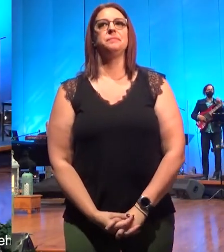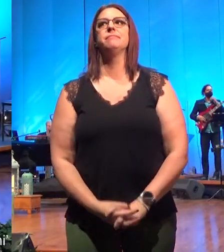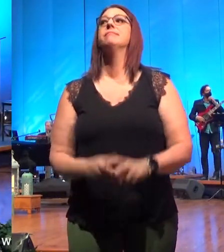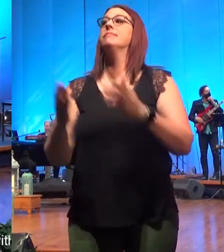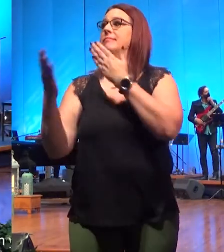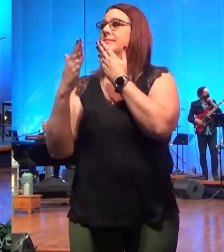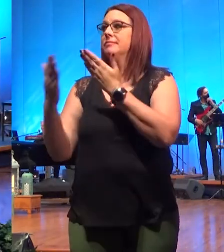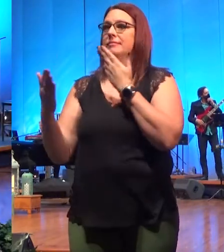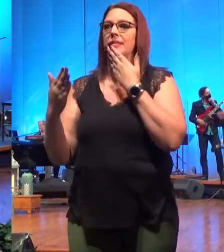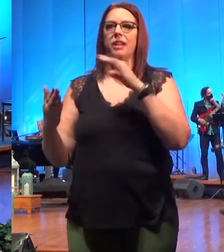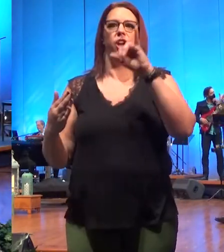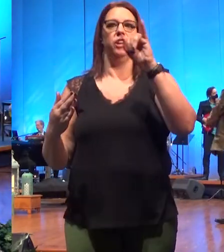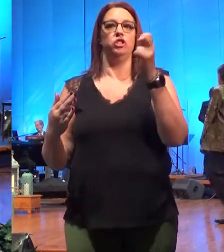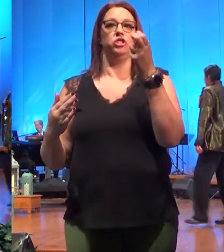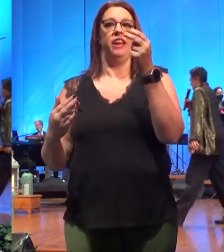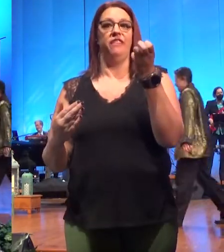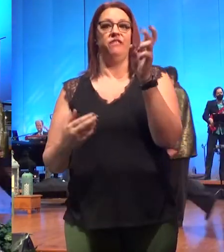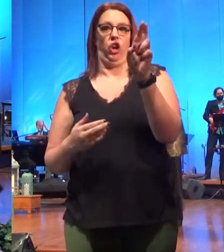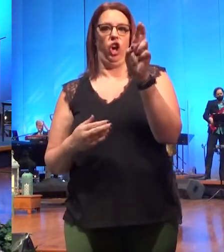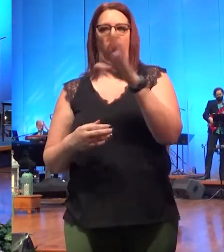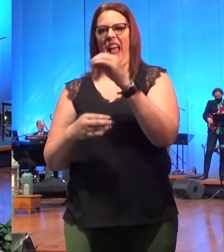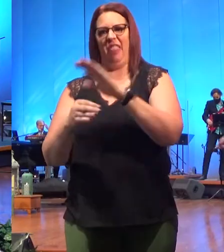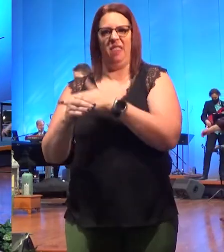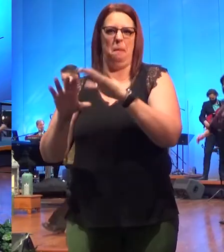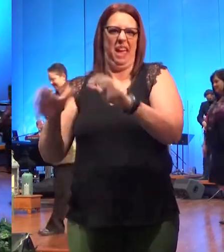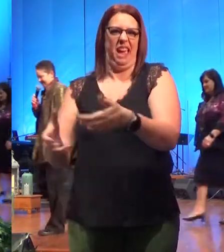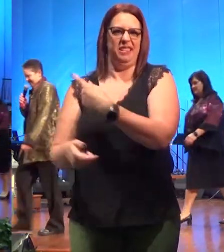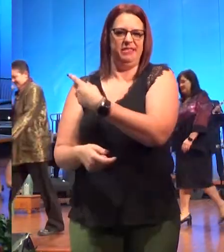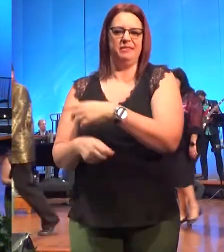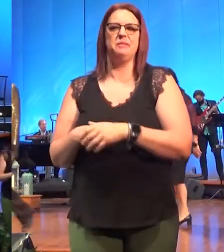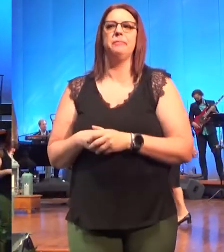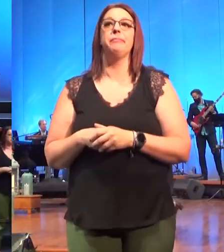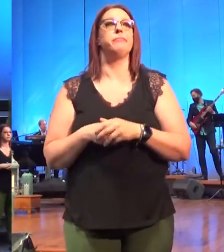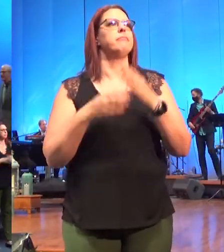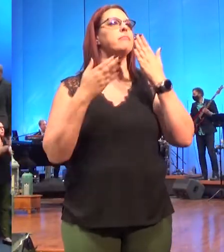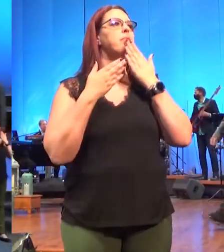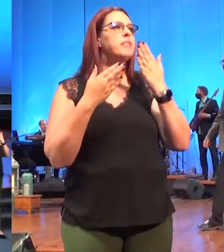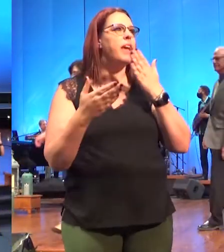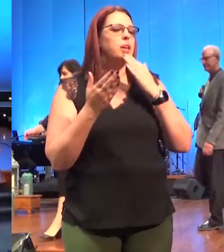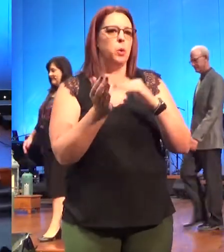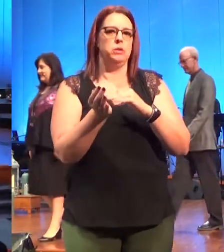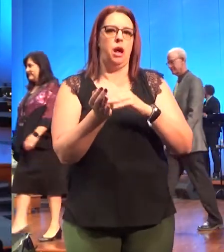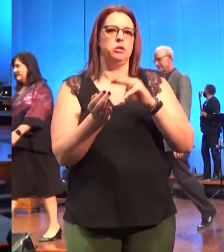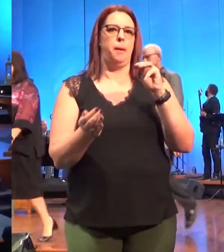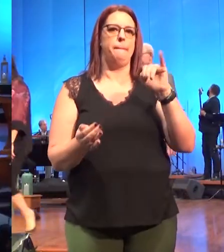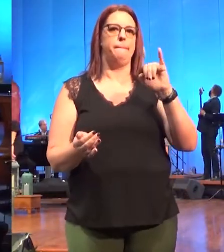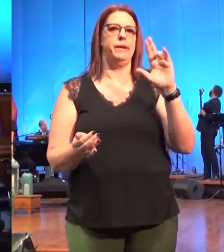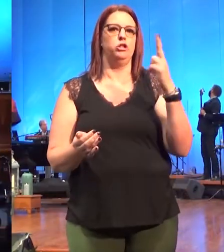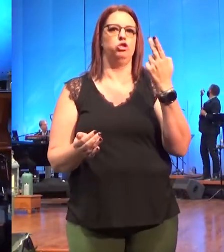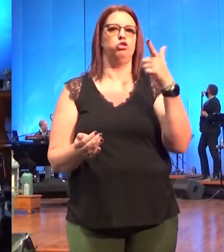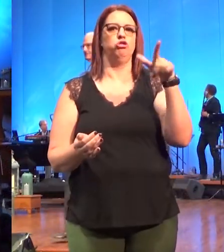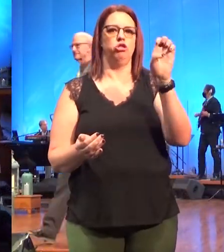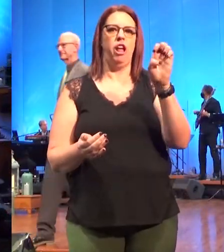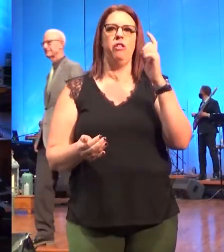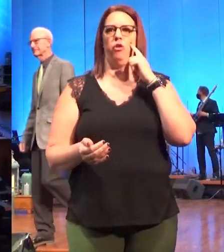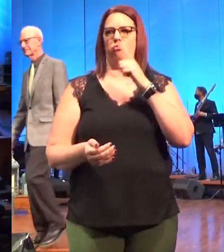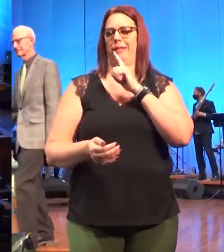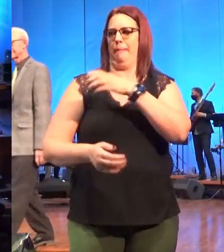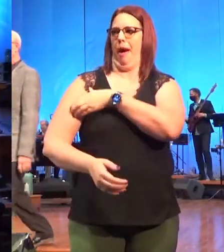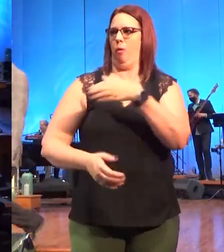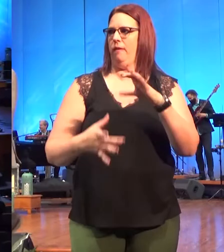Thank you, Jennifer Burnett, Mile High Band. And thank you, Dr. Michelle, for that really powerful message.